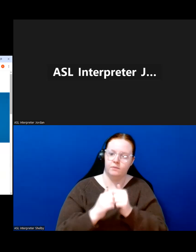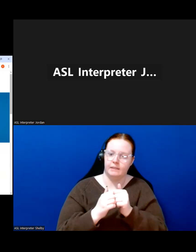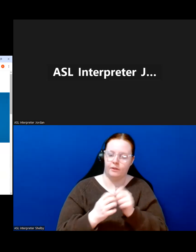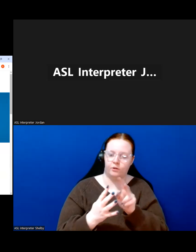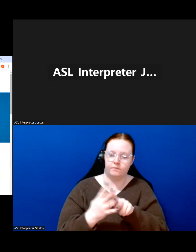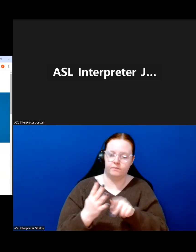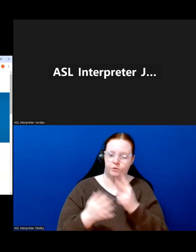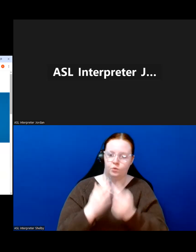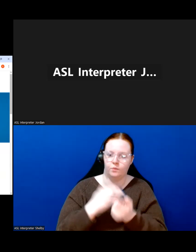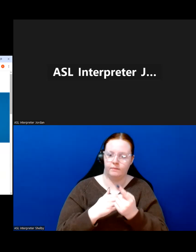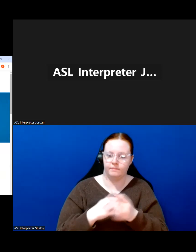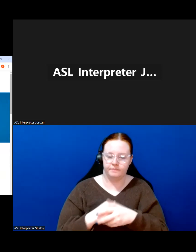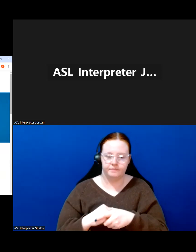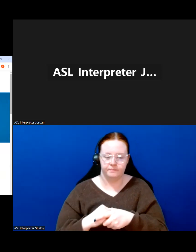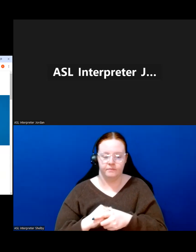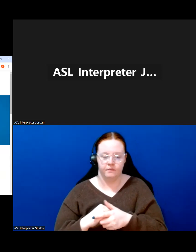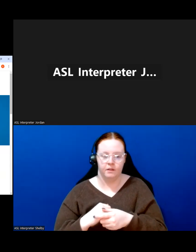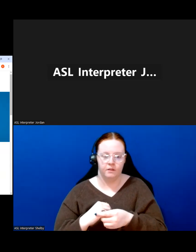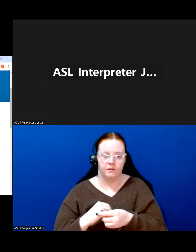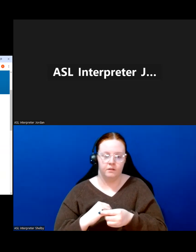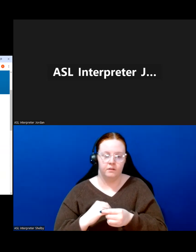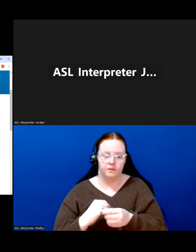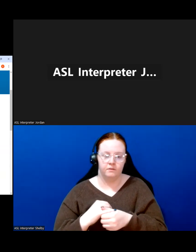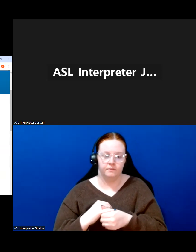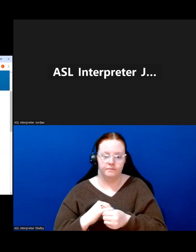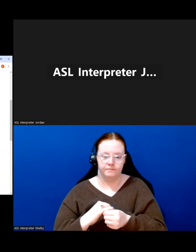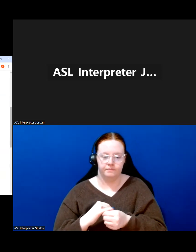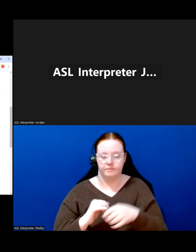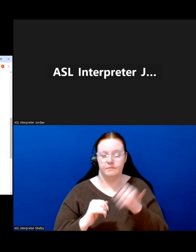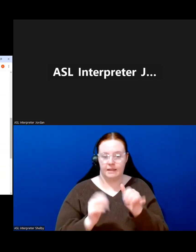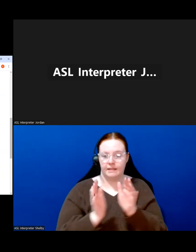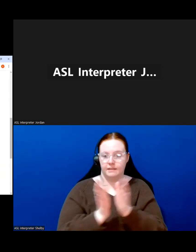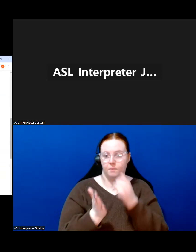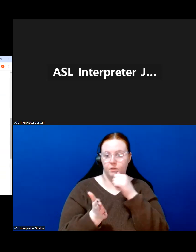And that's how you would go about doing books by mail service.